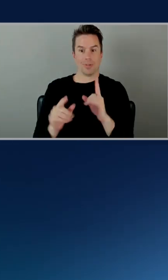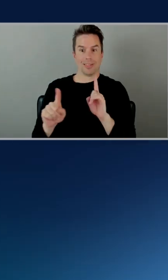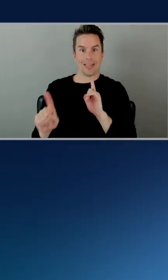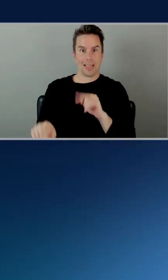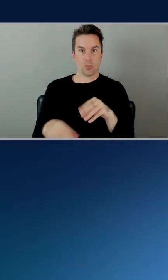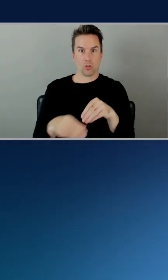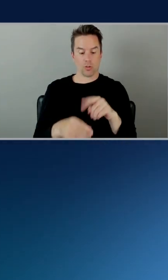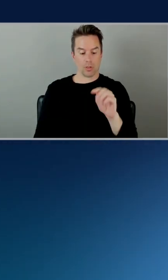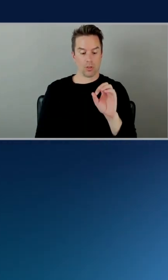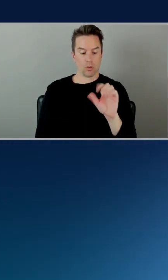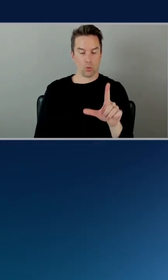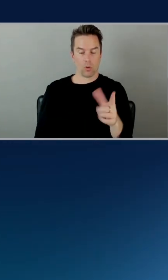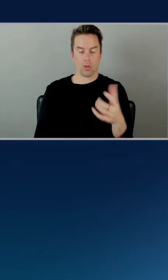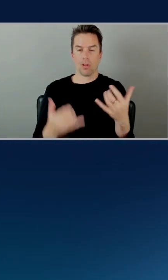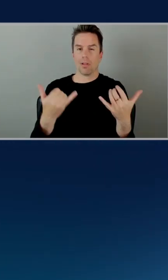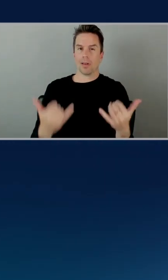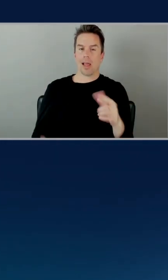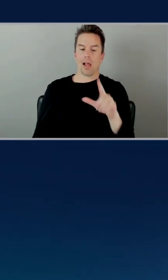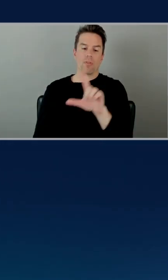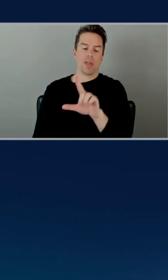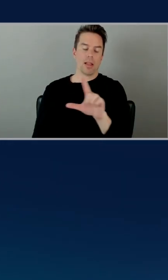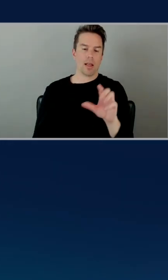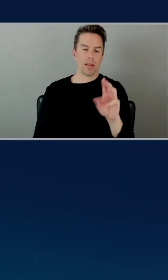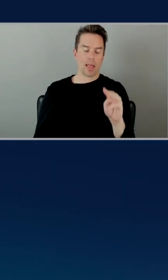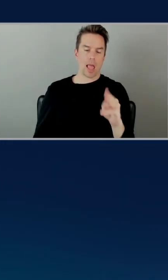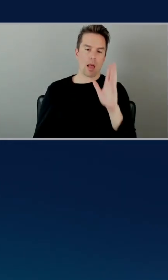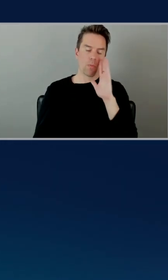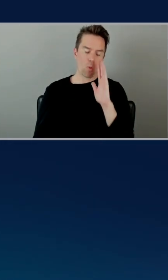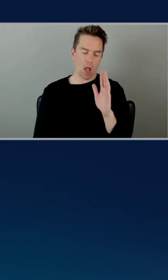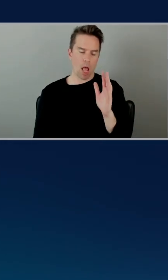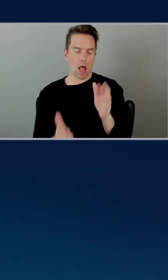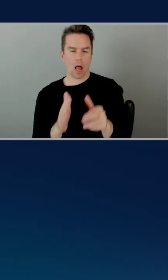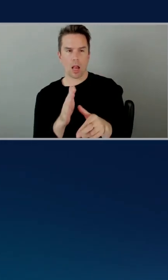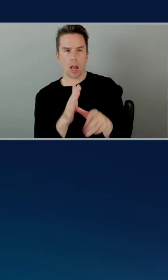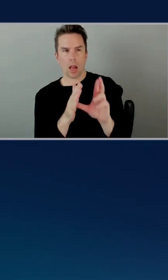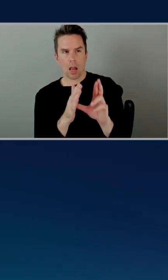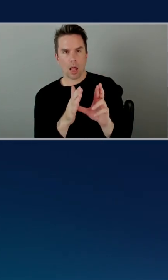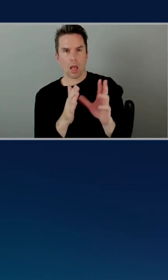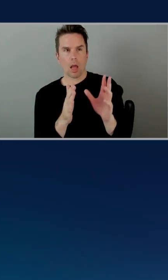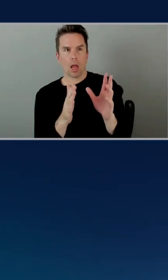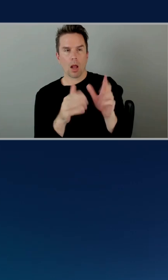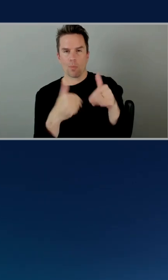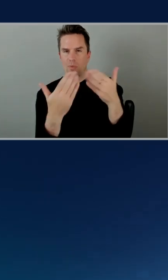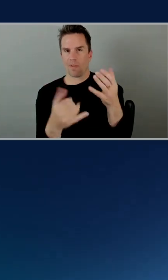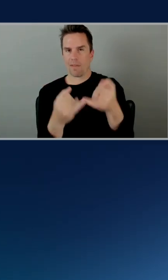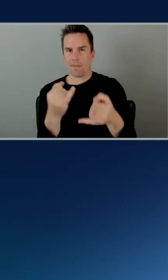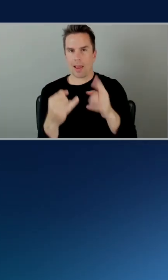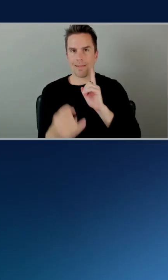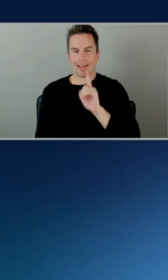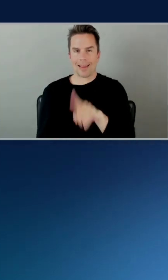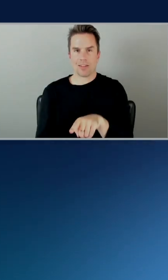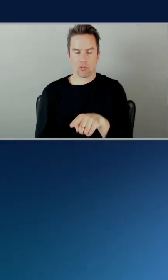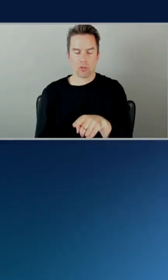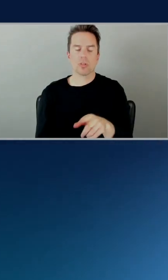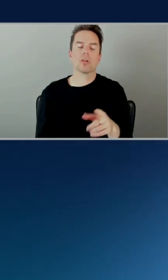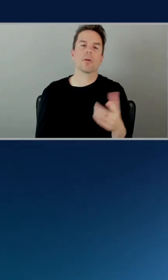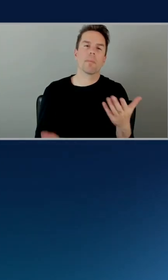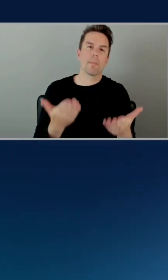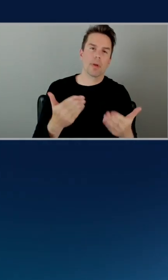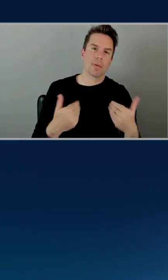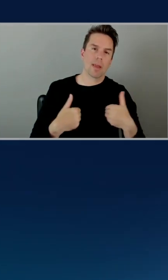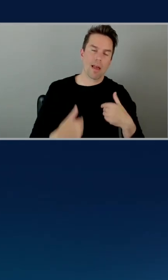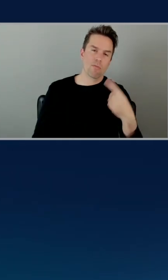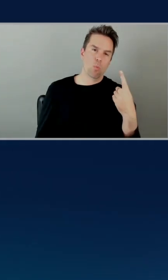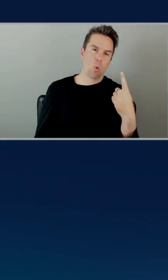will then usually give the final answer after one or two tool calls, depending on how complex the query is, whether it's just one API call,